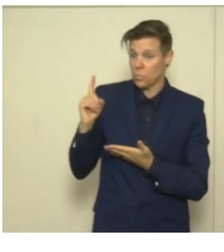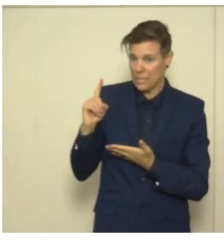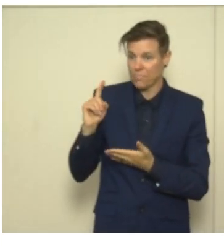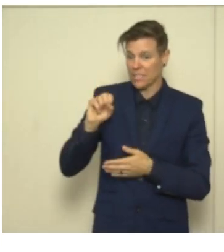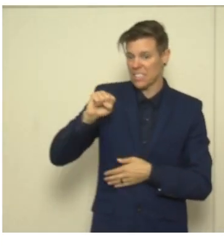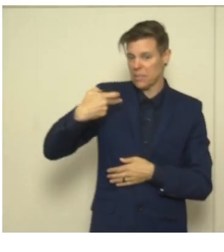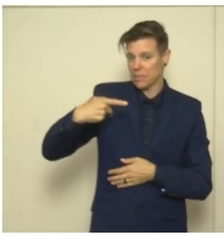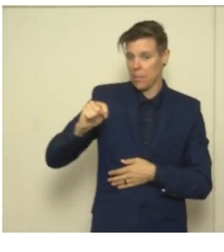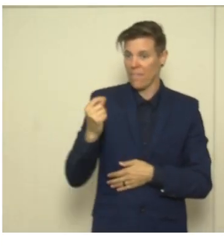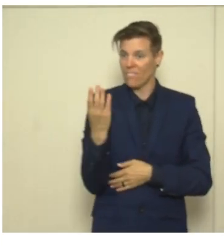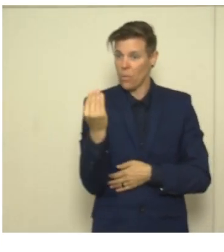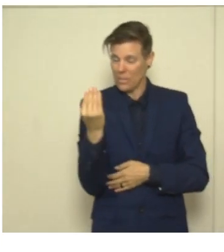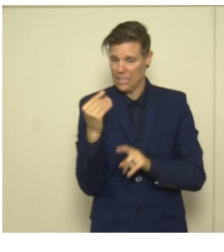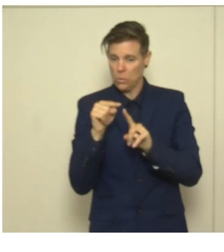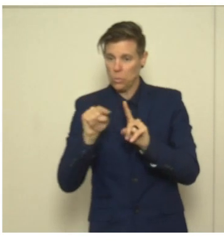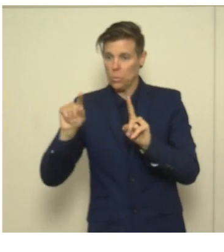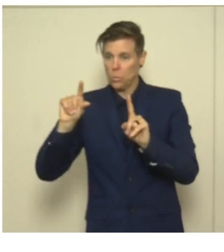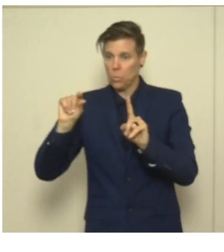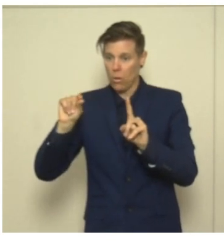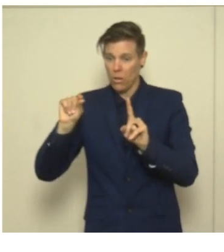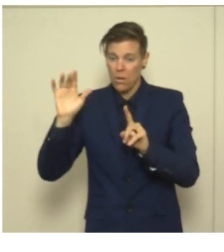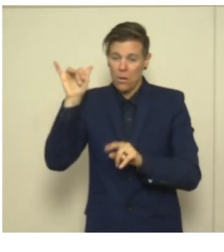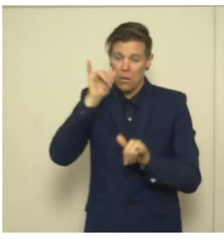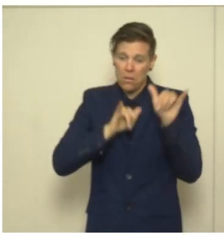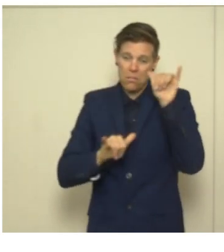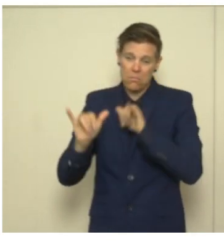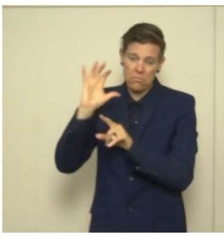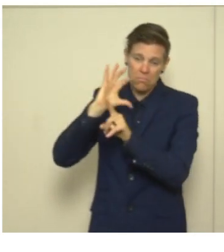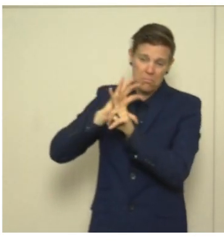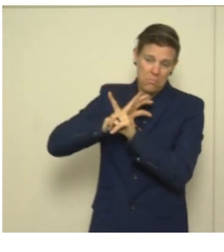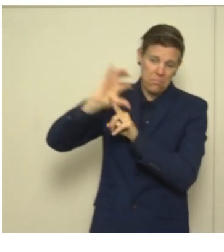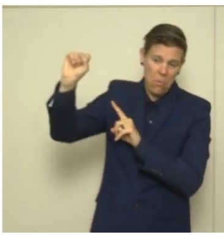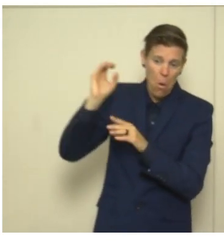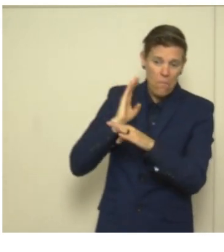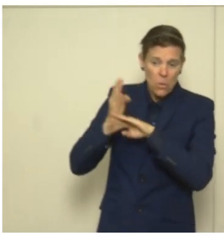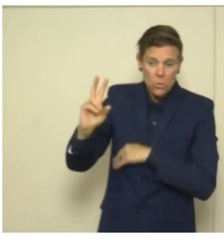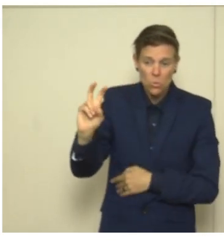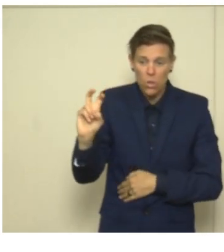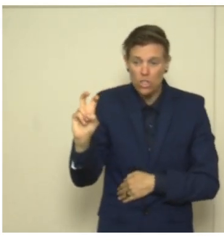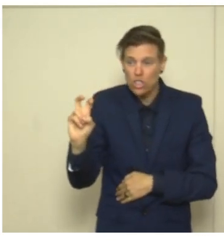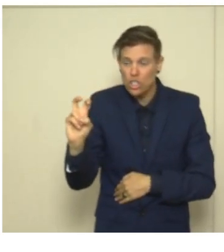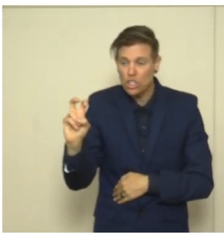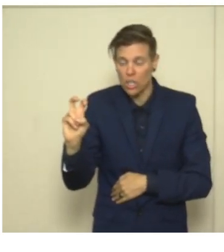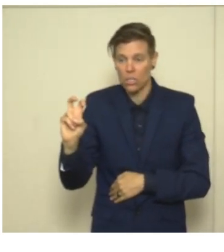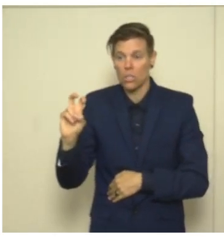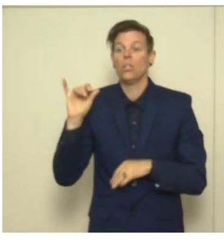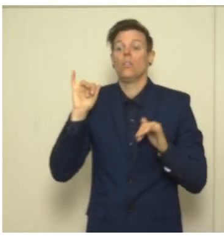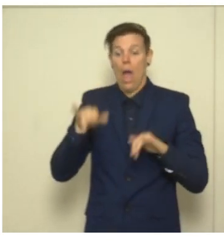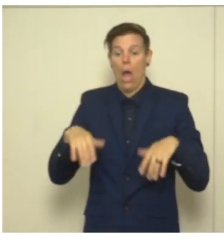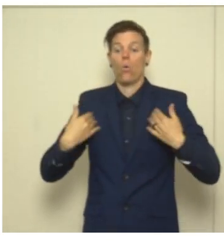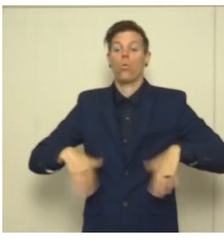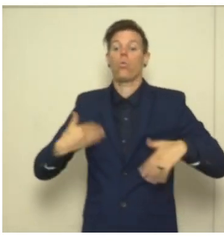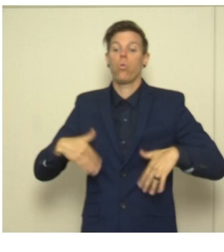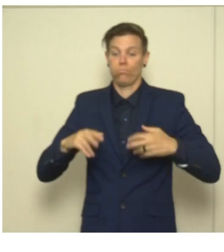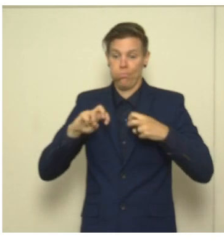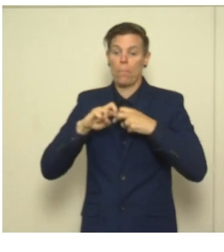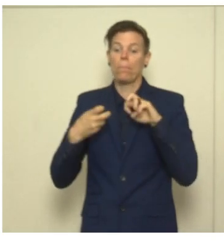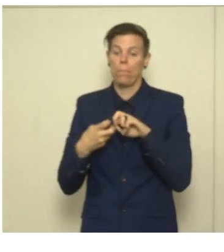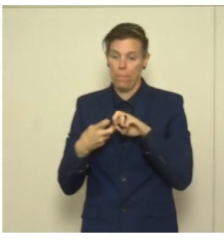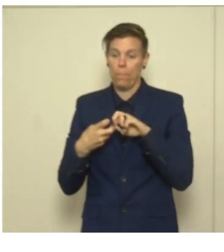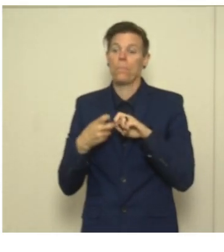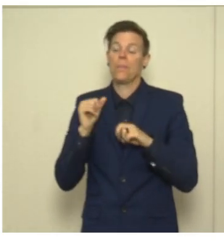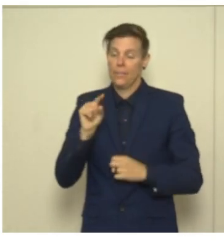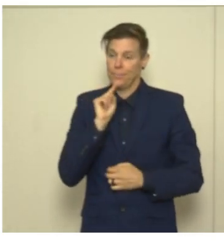we're well over 200. This is problematic. This is an indication that we're spreading COVID, and